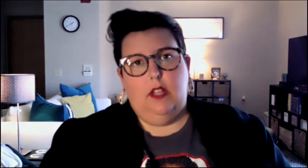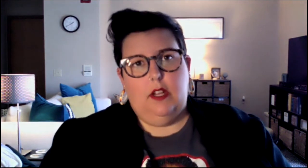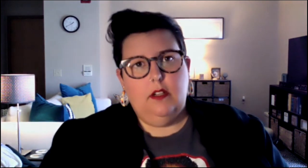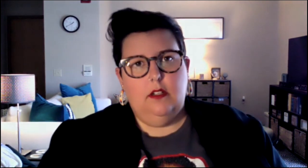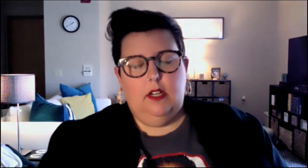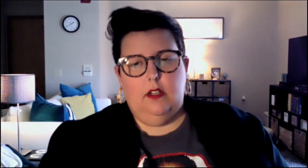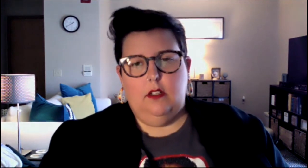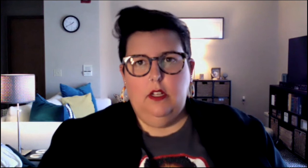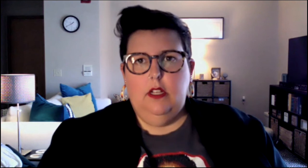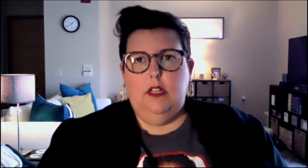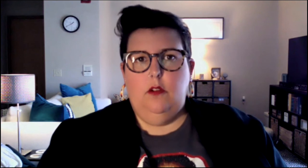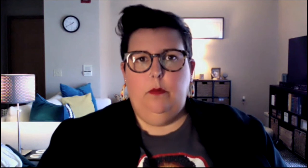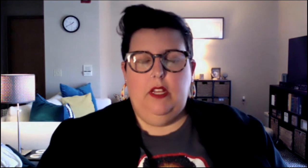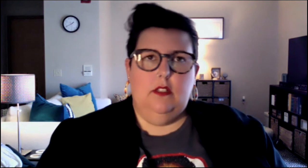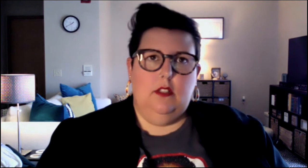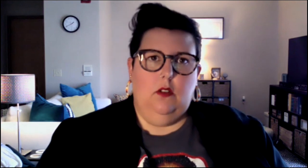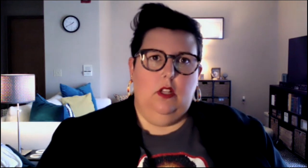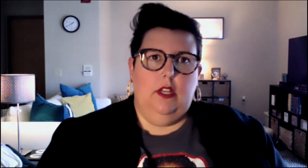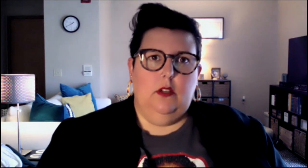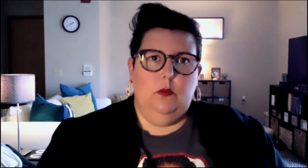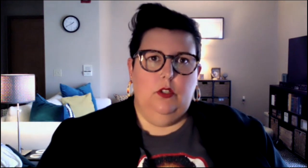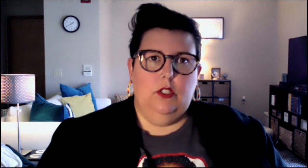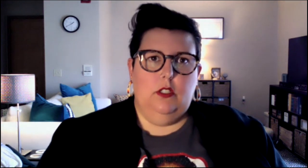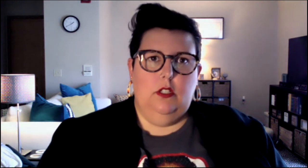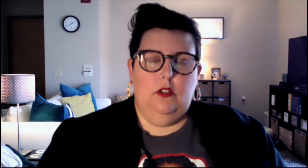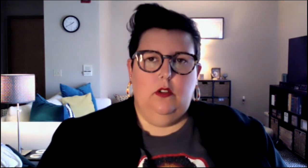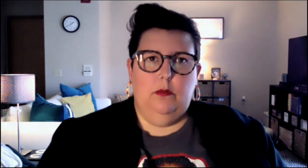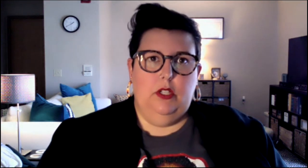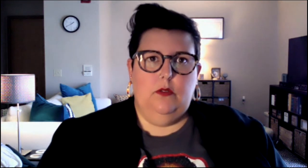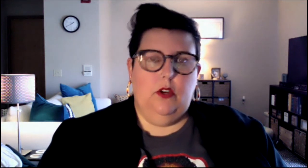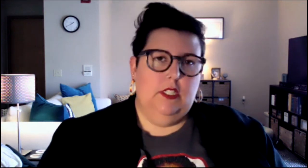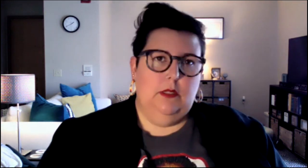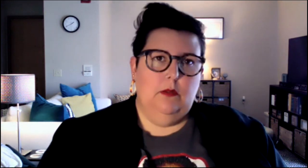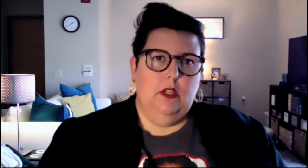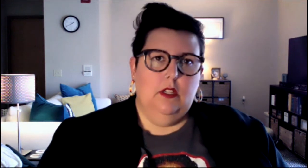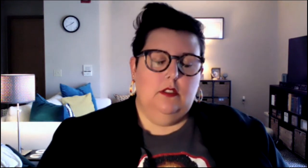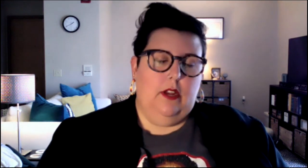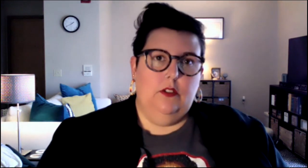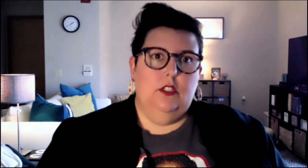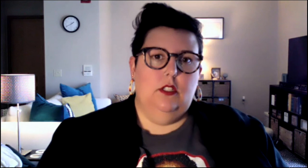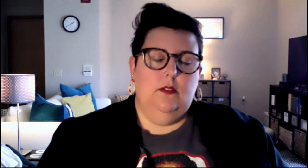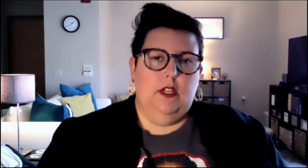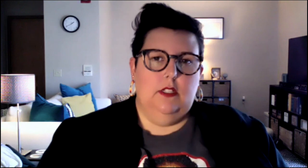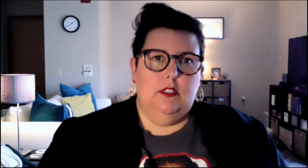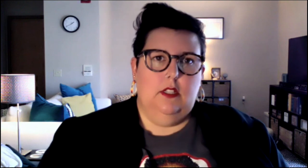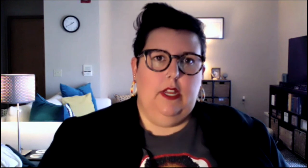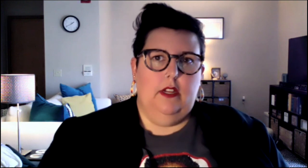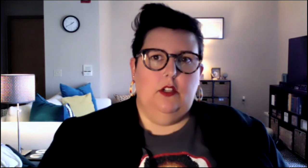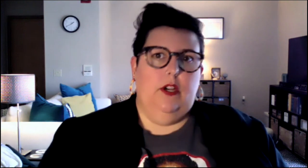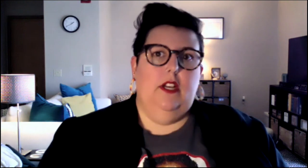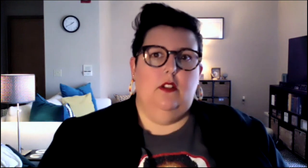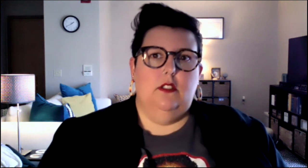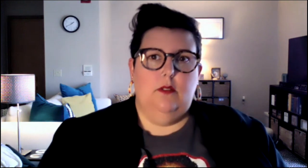that data, you know, make it sound like we're just, you know, a bunch of crazy savages living on this